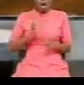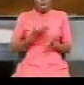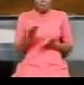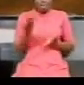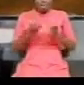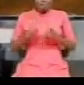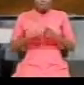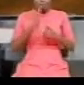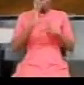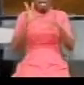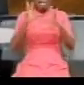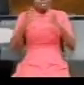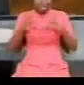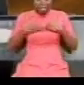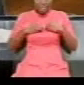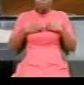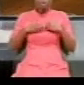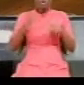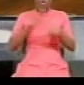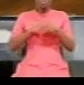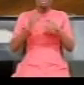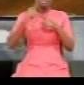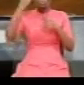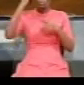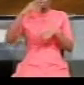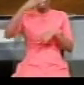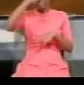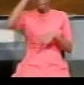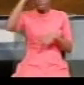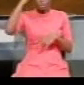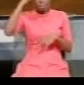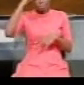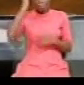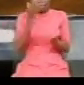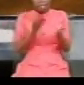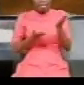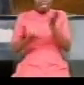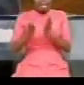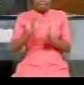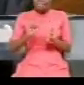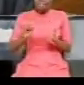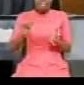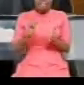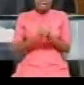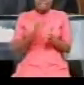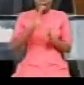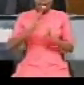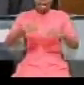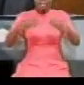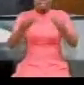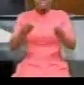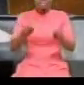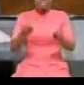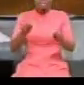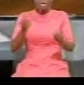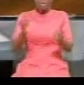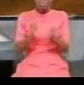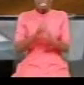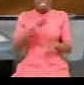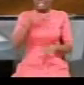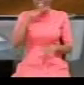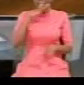be acceptable unto God, because services that are rendered with